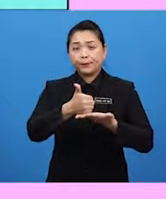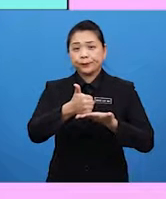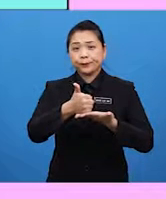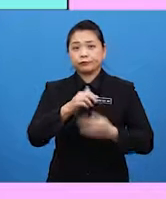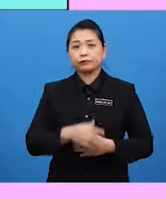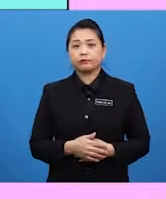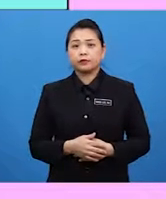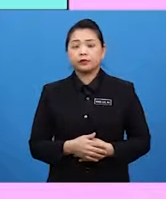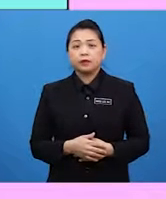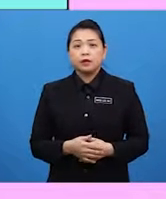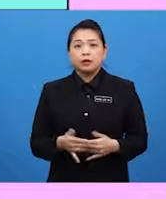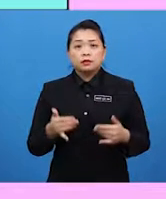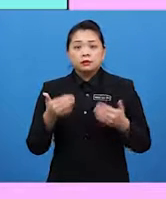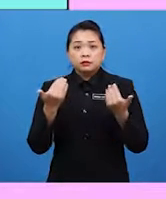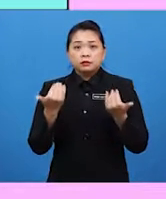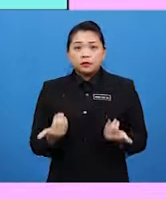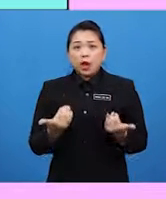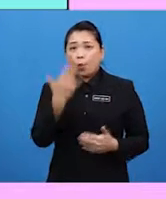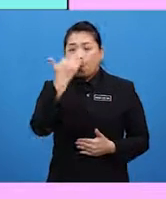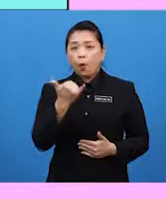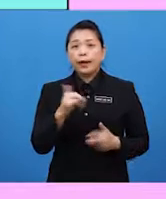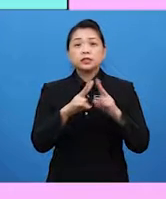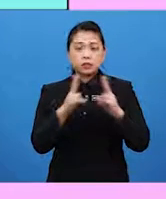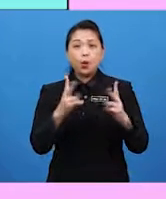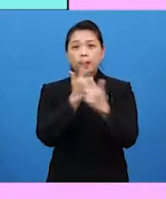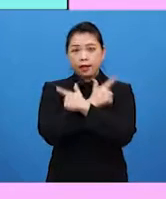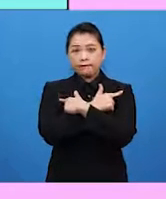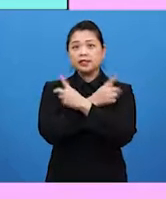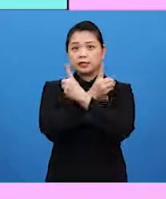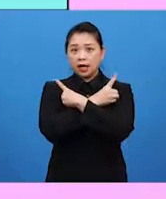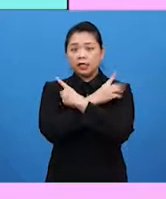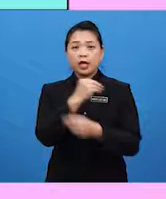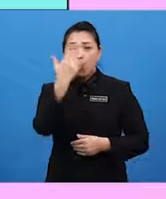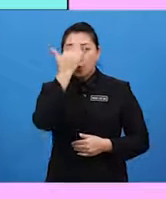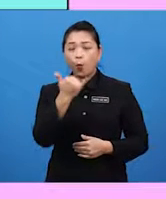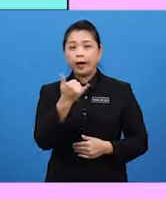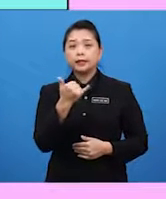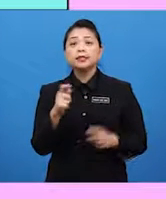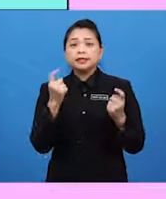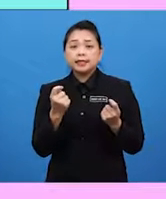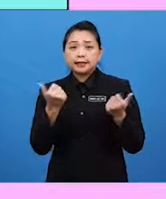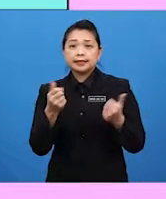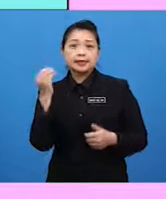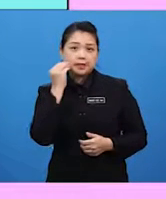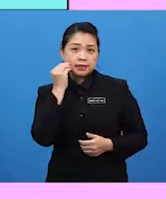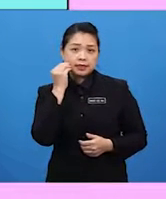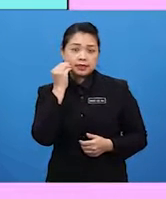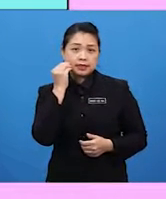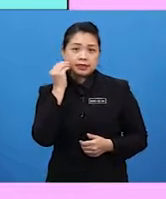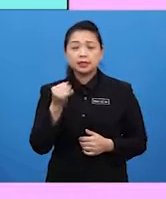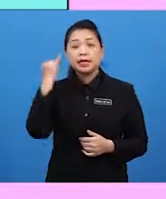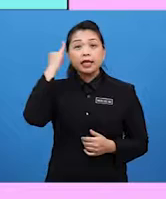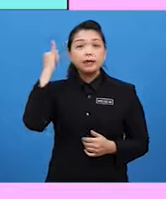phrase, "Now why so loving, darling, and why the sudden kiss?" is an